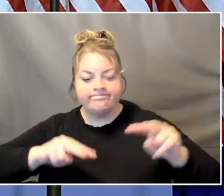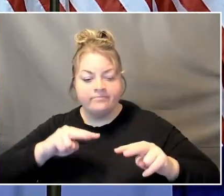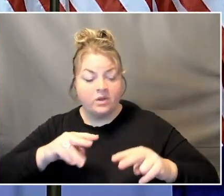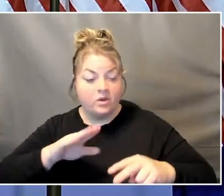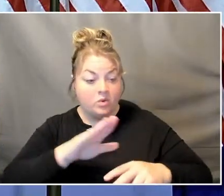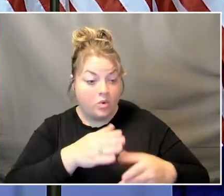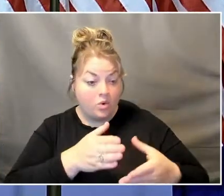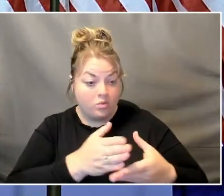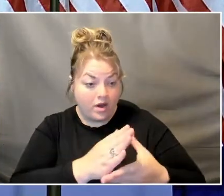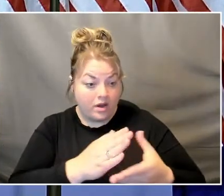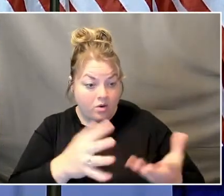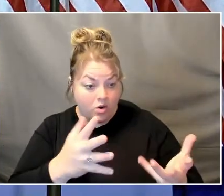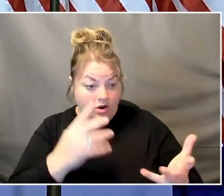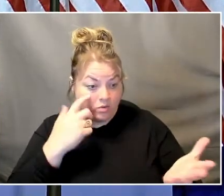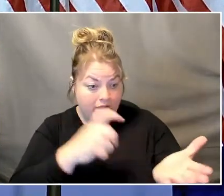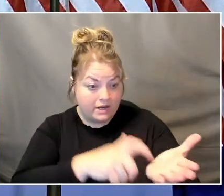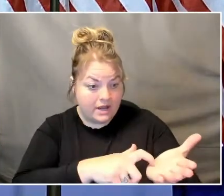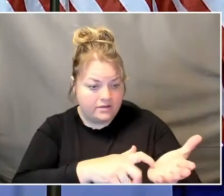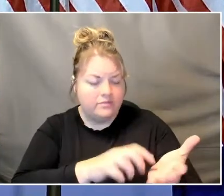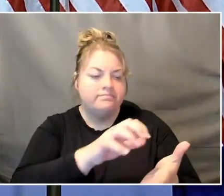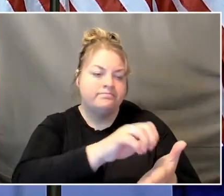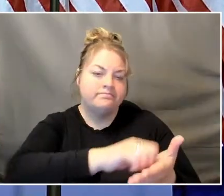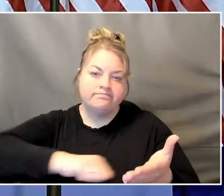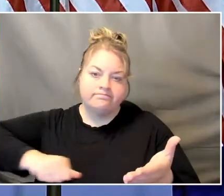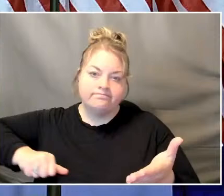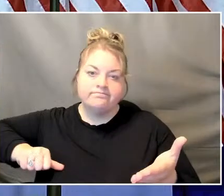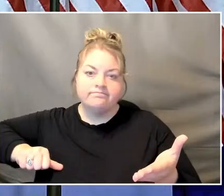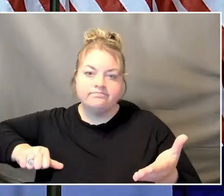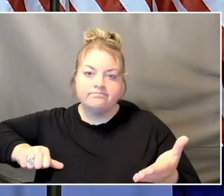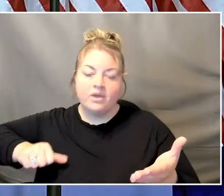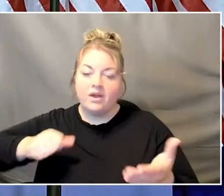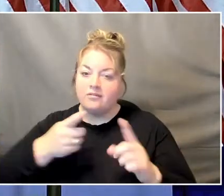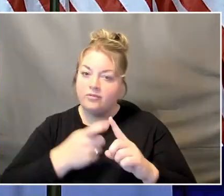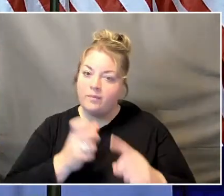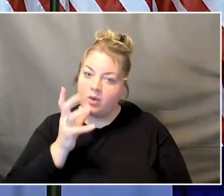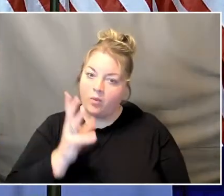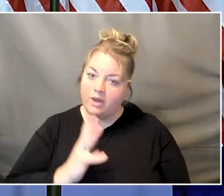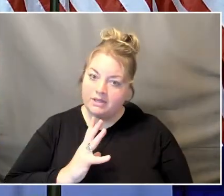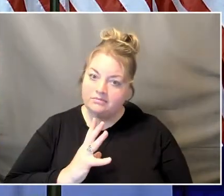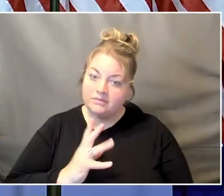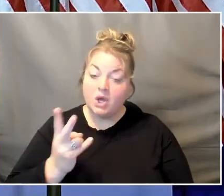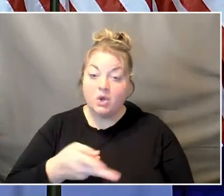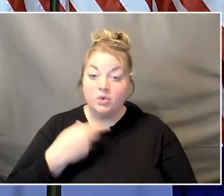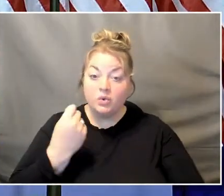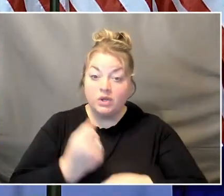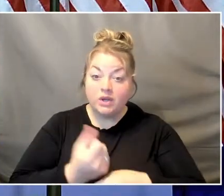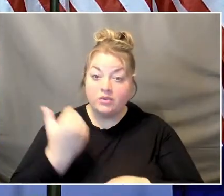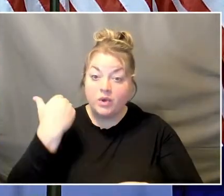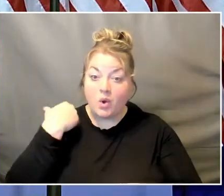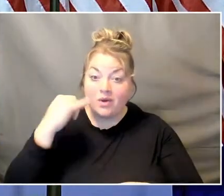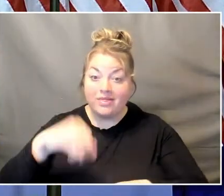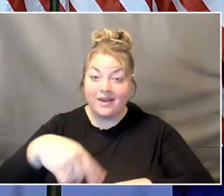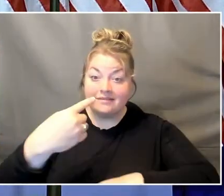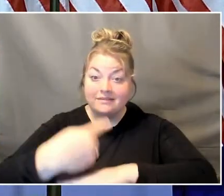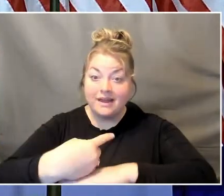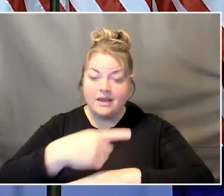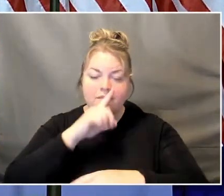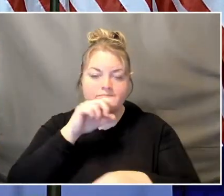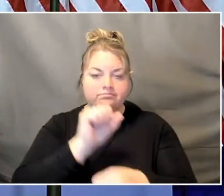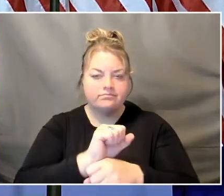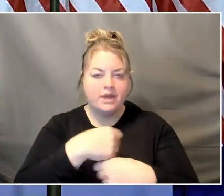of America, from the women of America. And 2 years ago, on that day, I actually made a